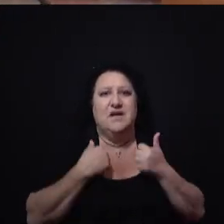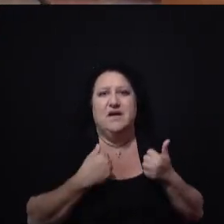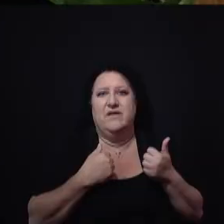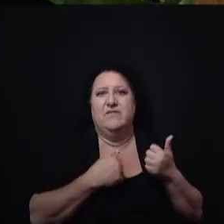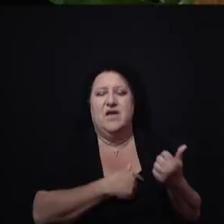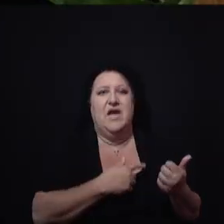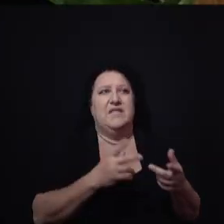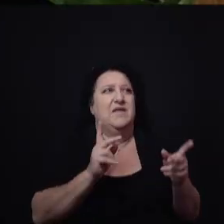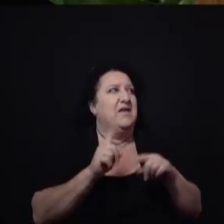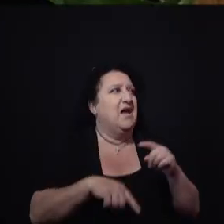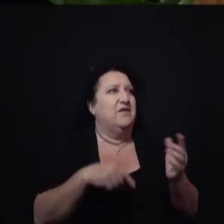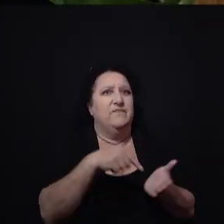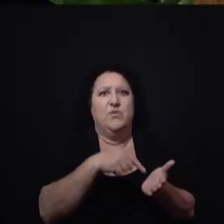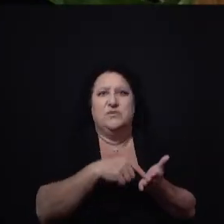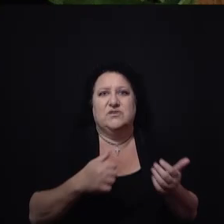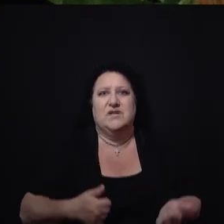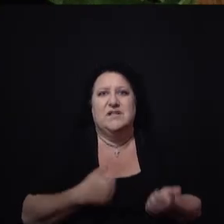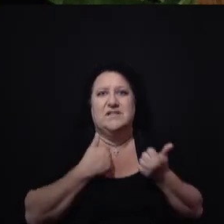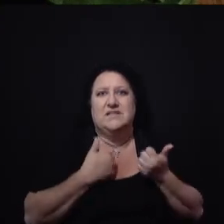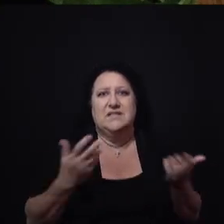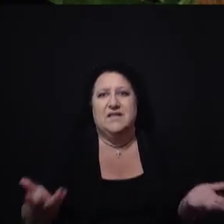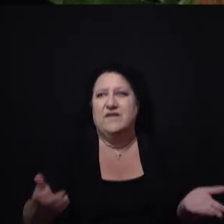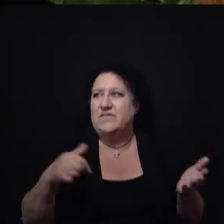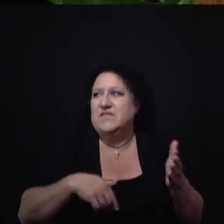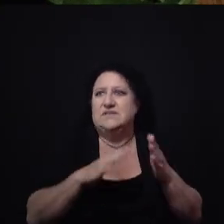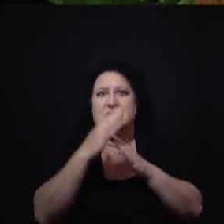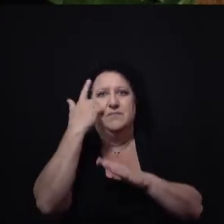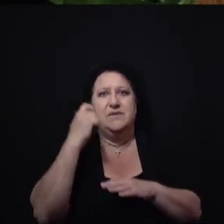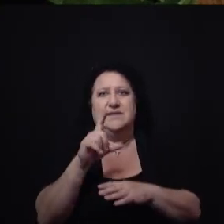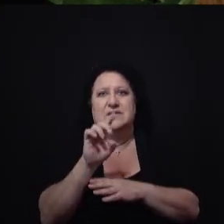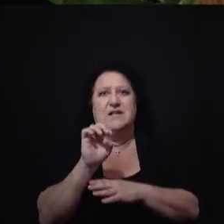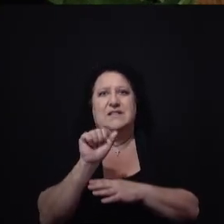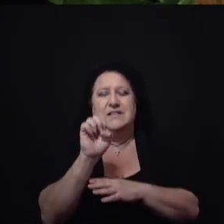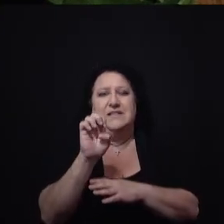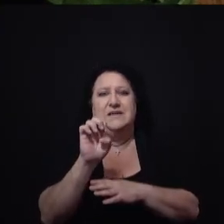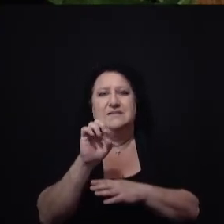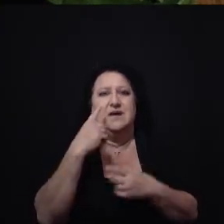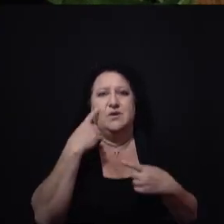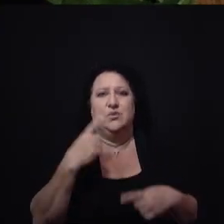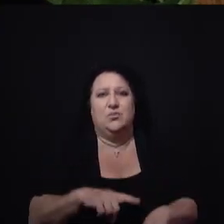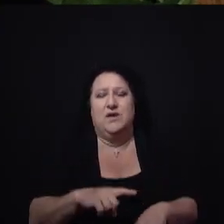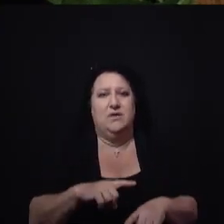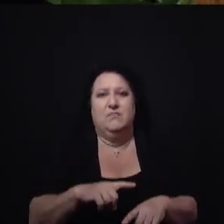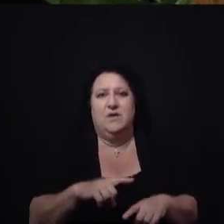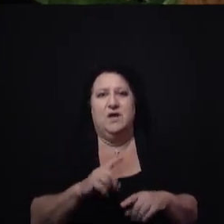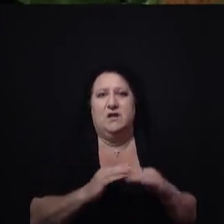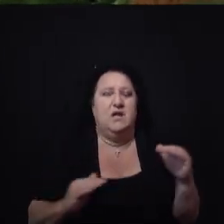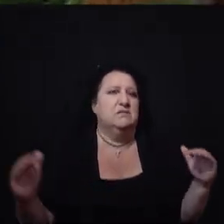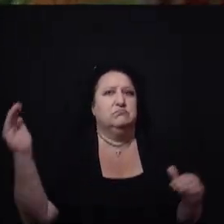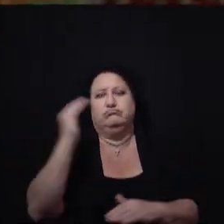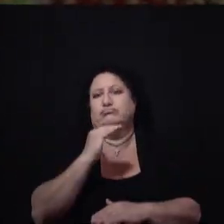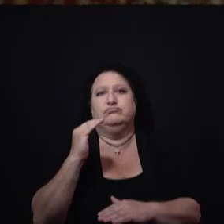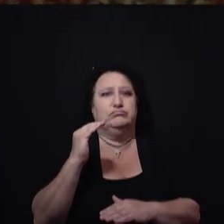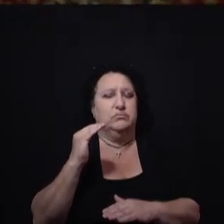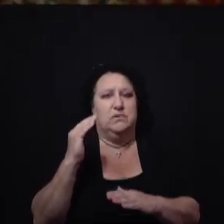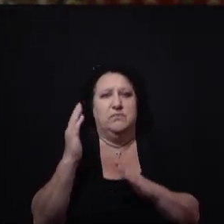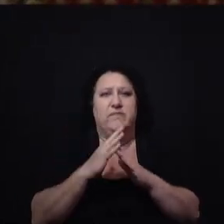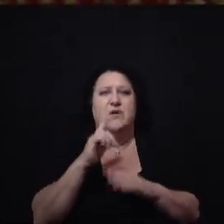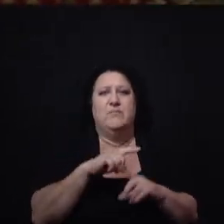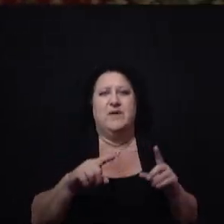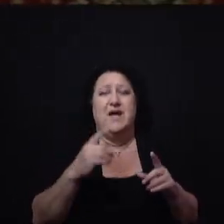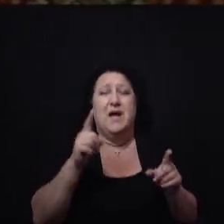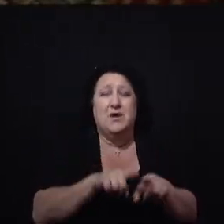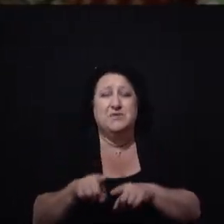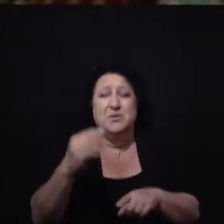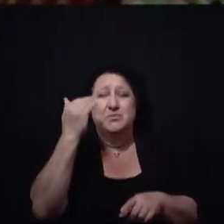city anymore. This is all as real as it gets. But I also know that the one who has made a way will